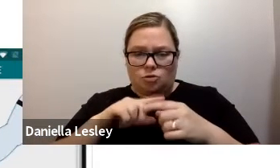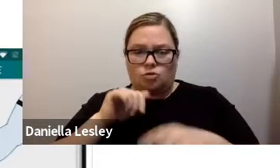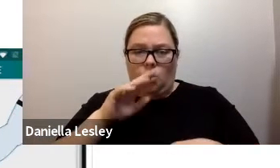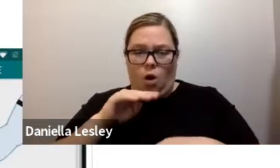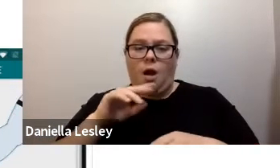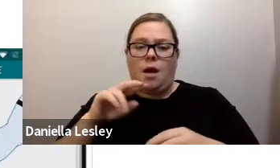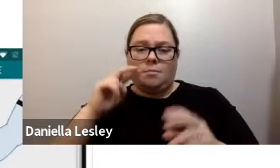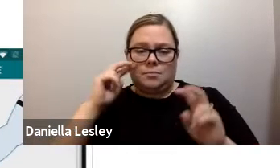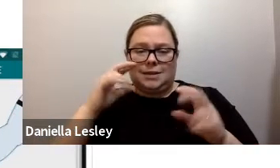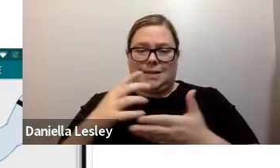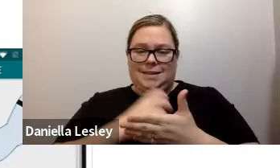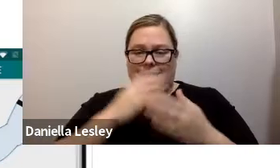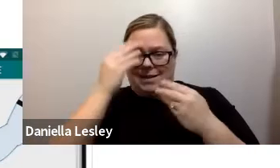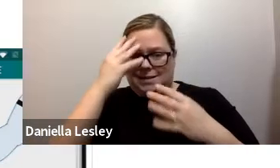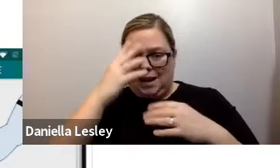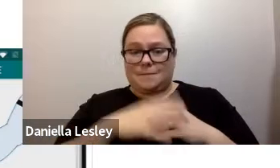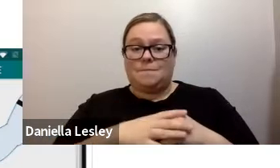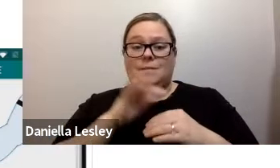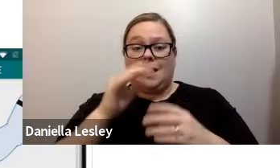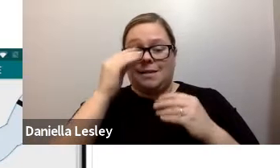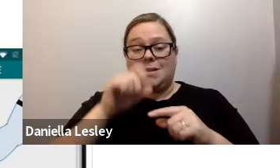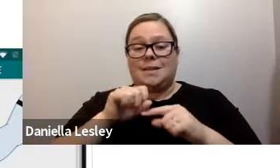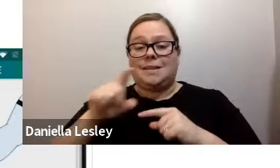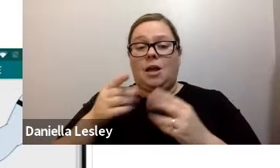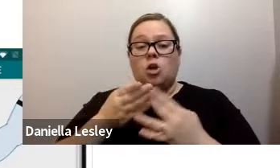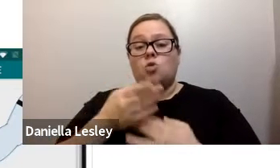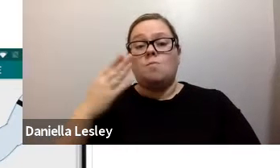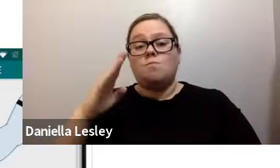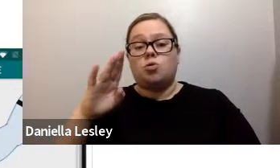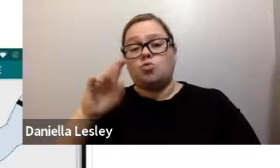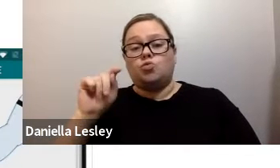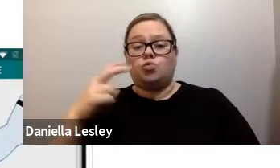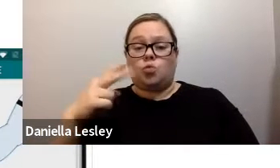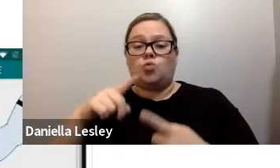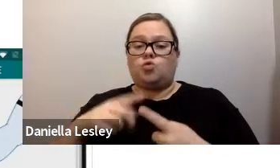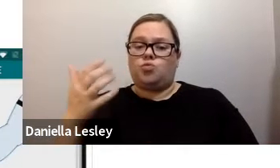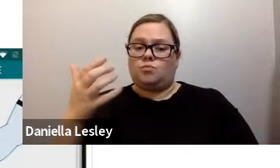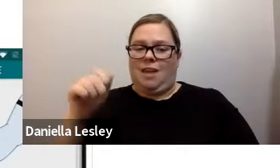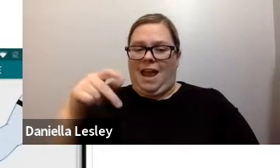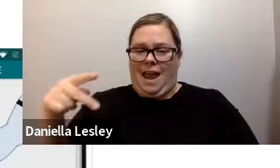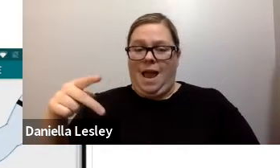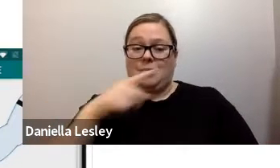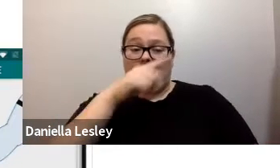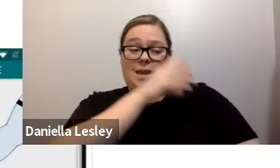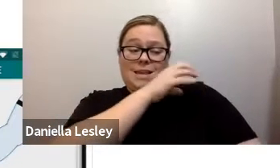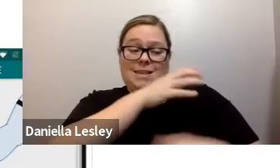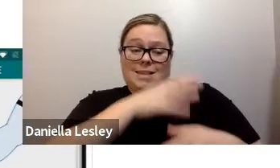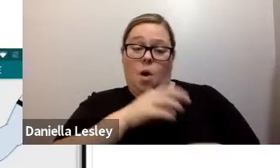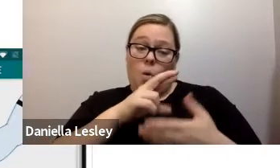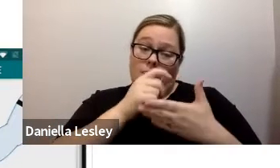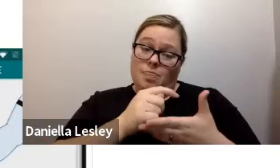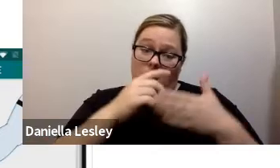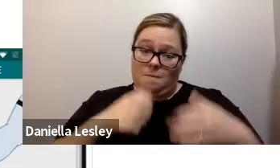acceleration. That data was sent via Bluetooth to a mobile app where the clinician or therapist could essentially keep